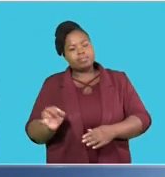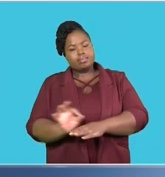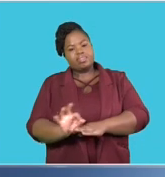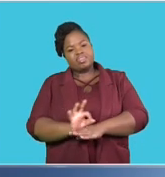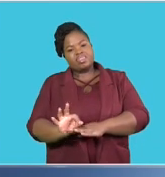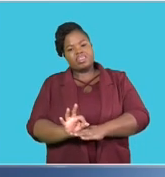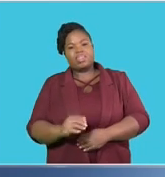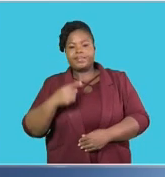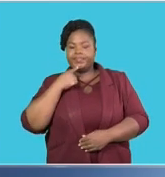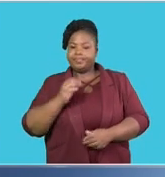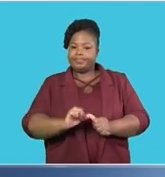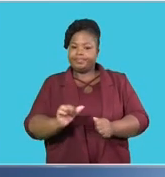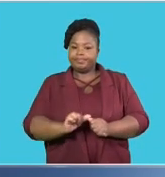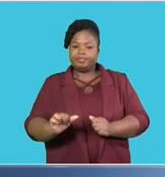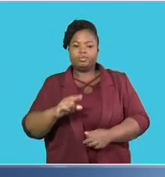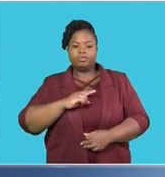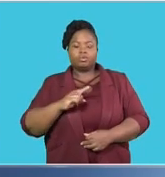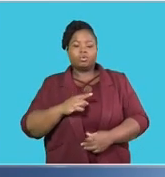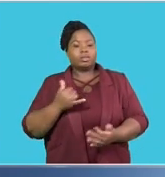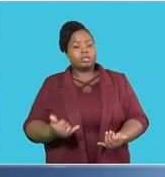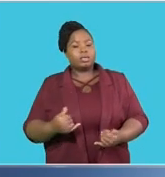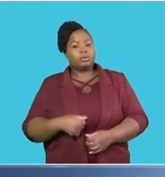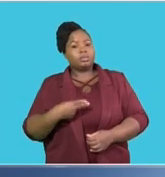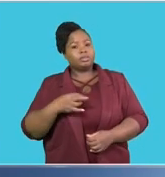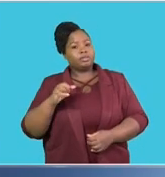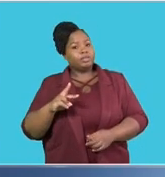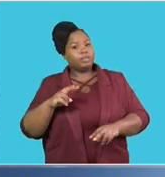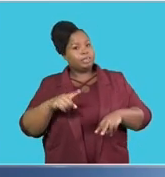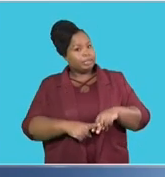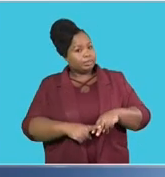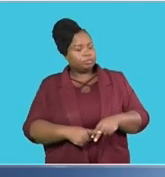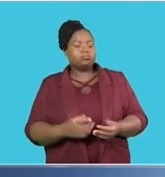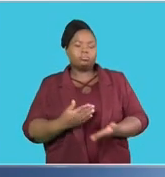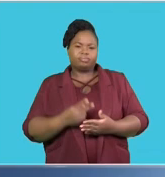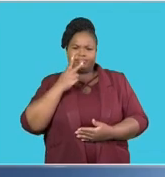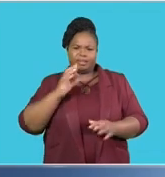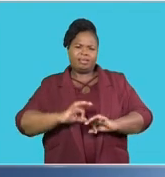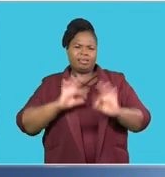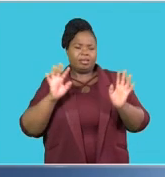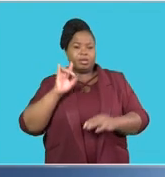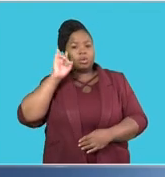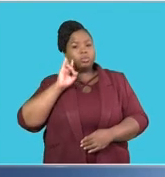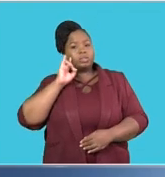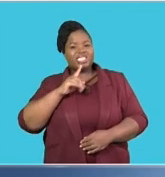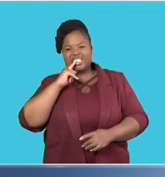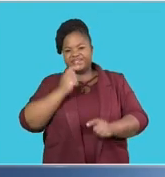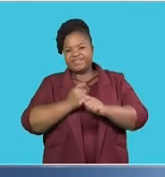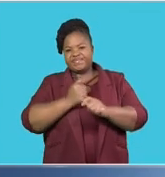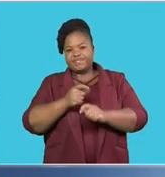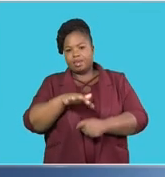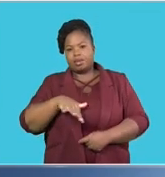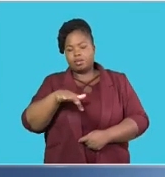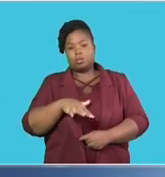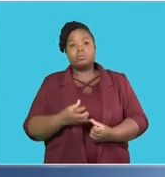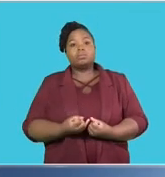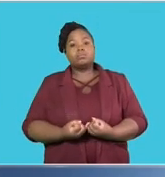formalize ke ukuthi njengoba kuliwa ne pandemic HIV and AIDS kuyabonakala ukuthi ke ema hostela na kuma squatter camps ama